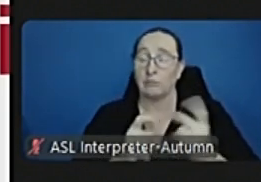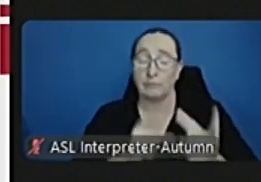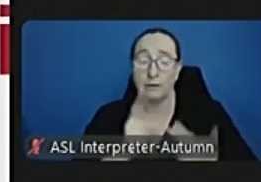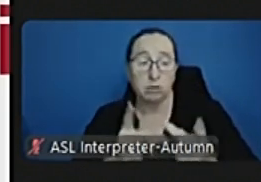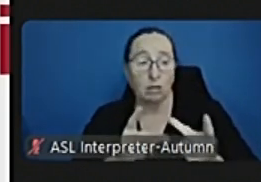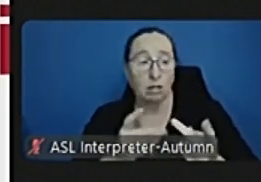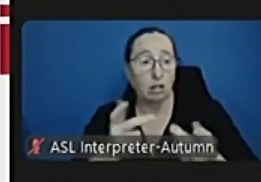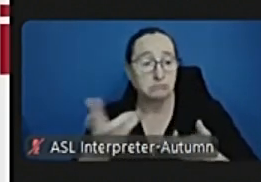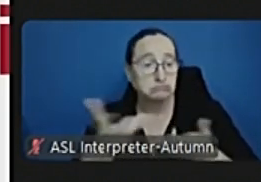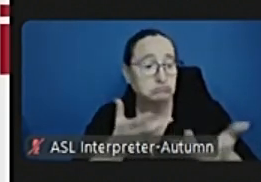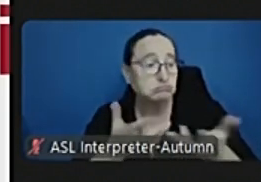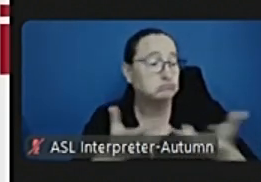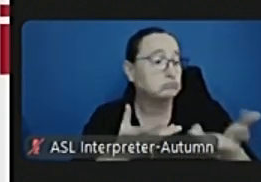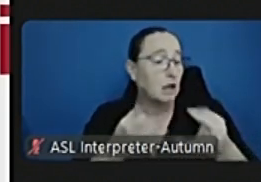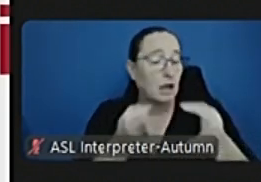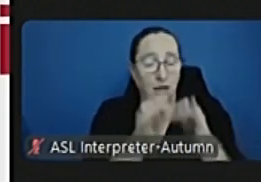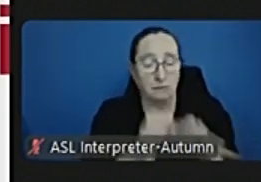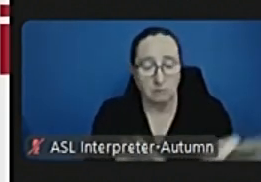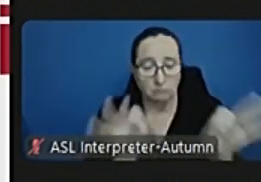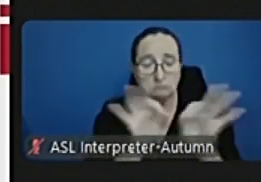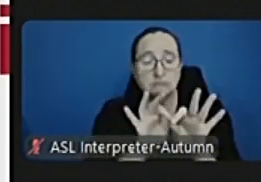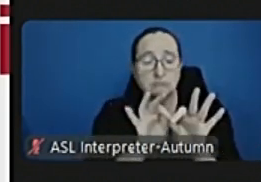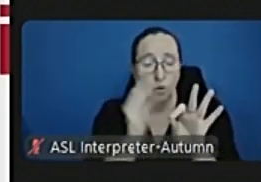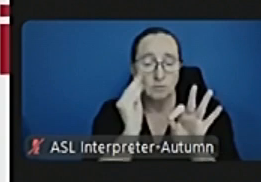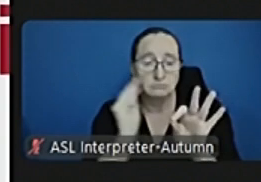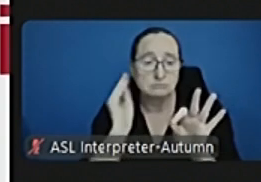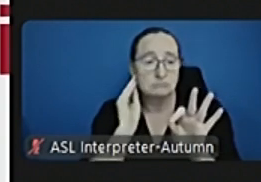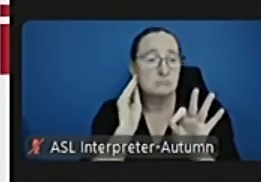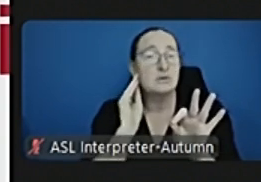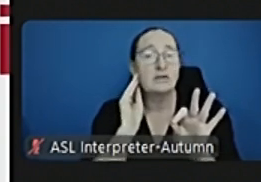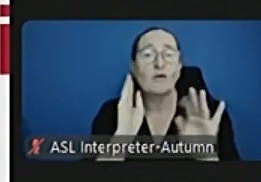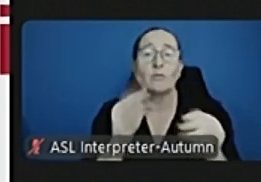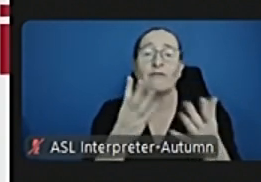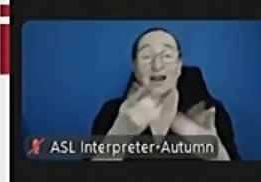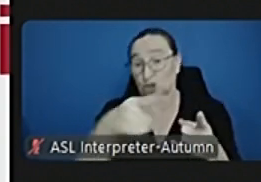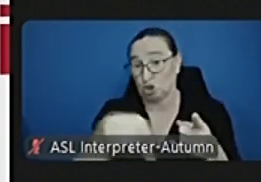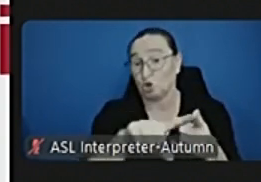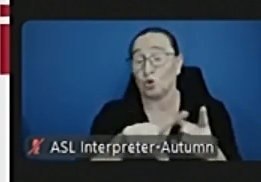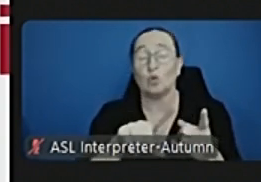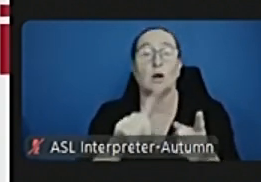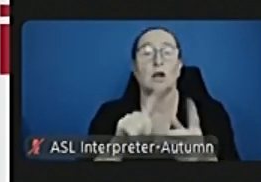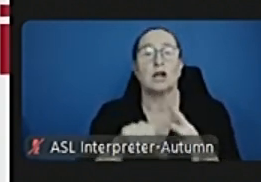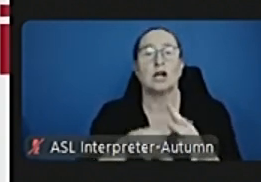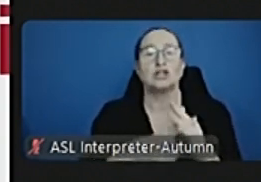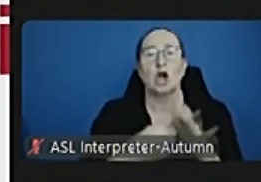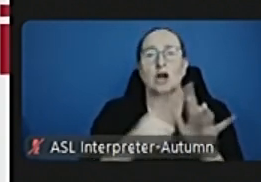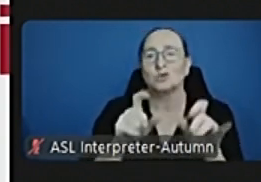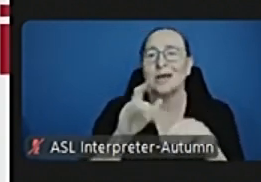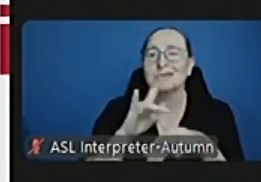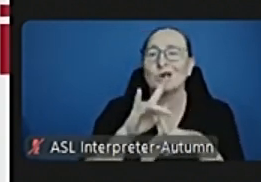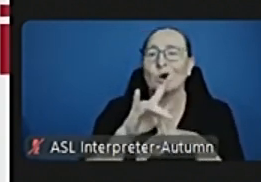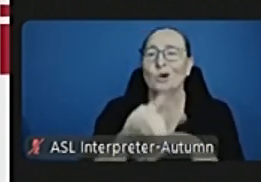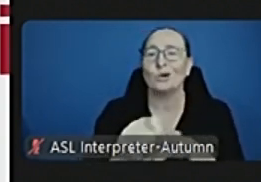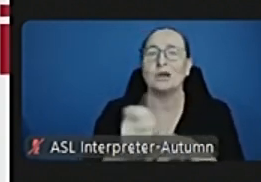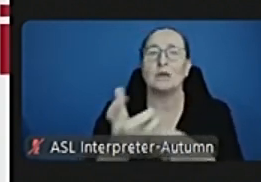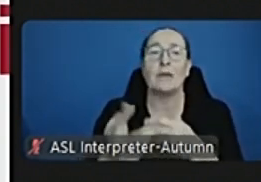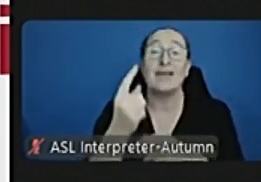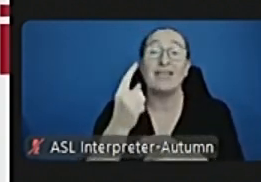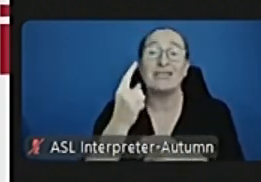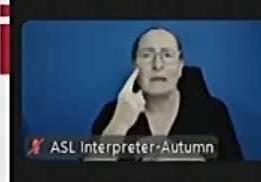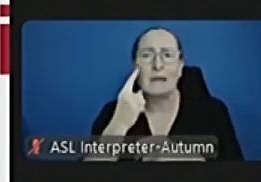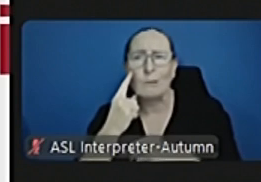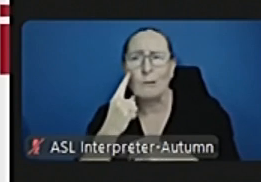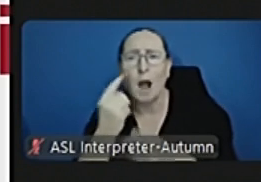important takeaway to providers, all of you, is let's start to test early. If I think there's something going on, I want to